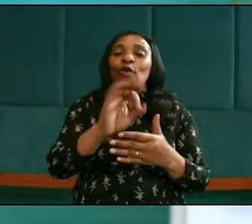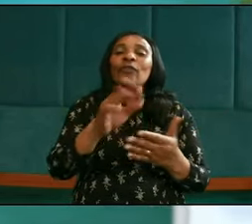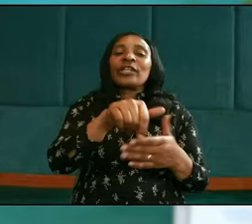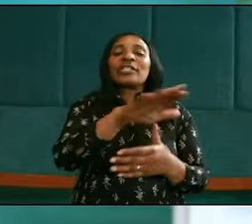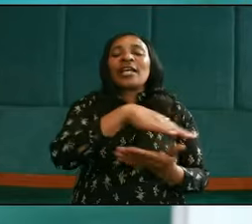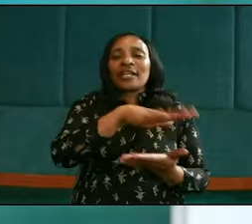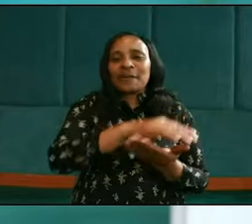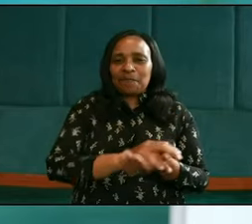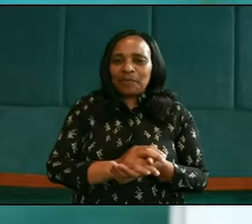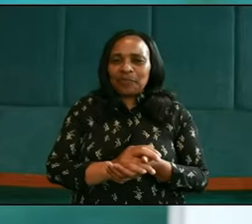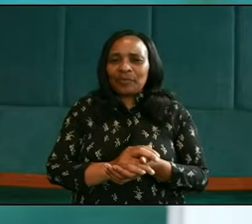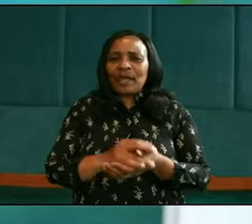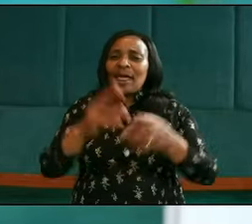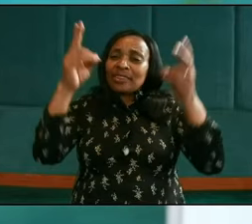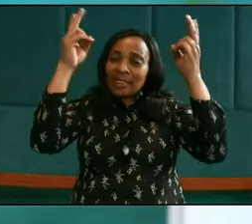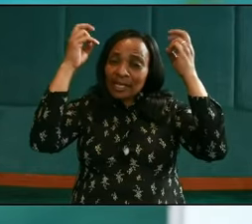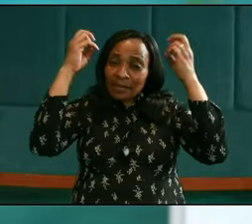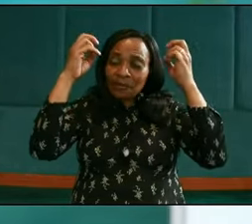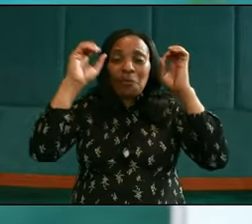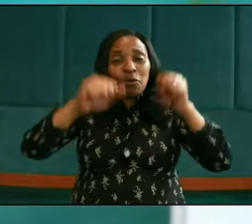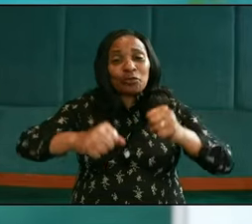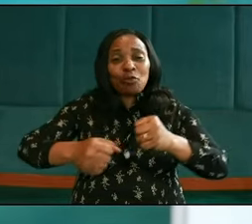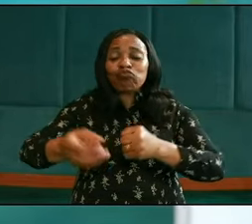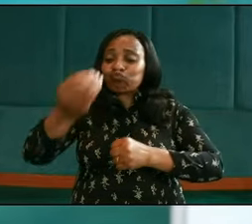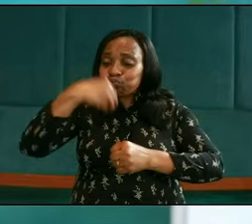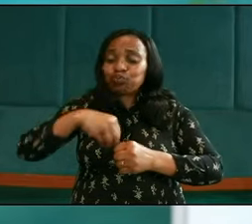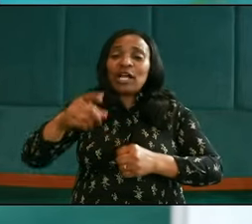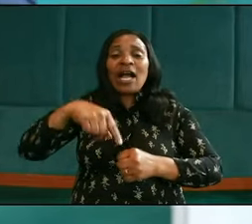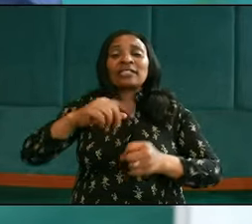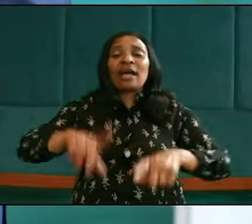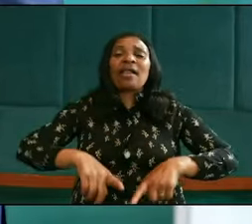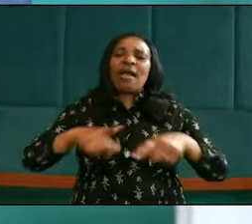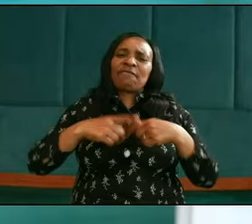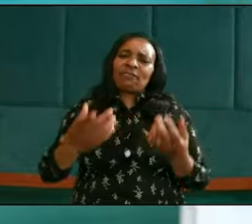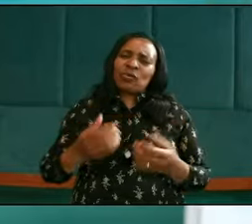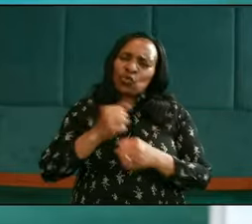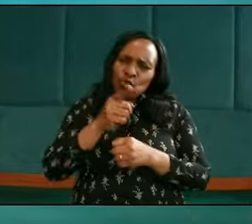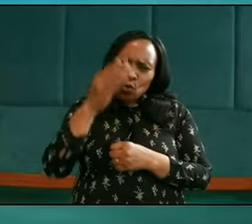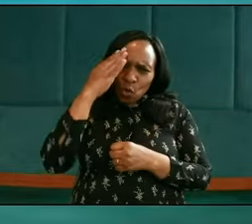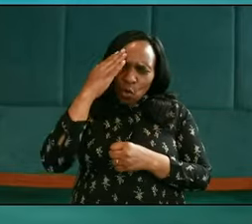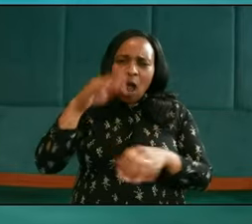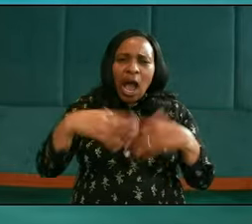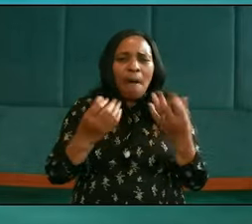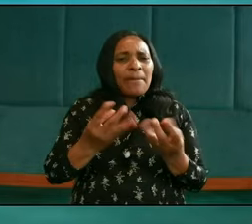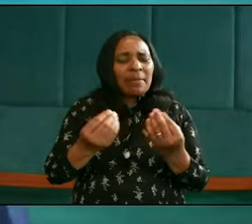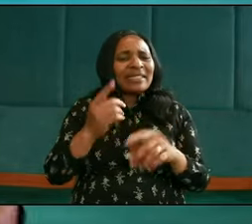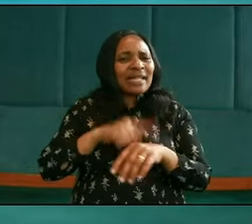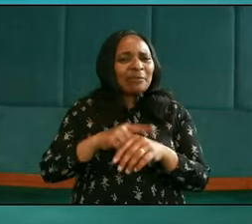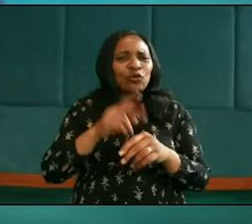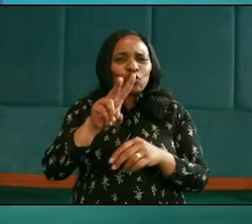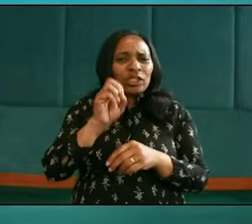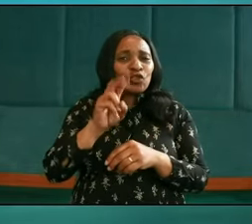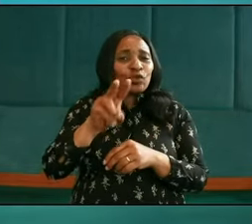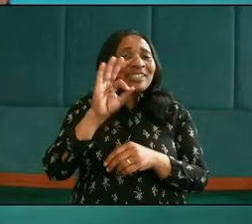The devil would have wanted to swallow us alive. Do you know how many times in 2023, how